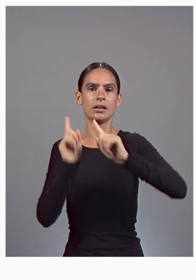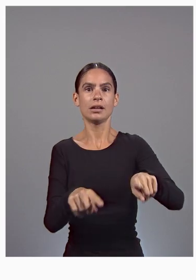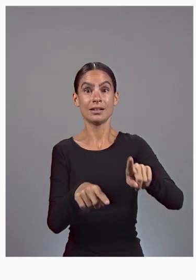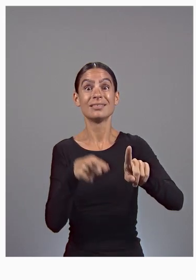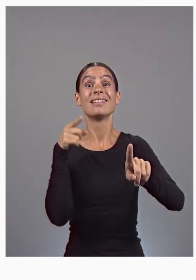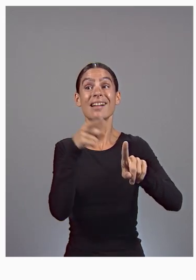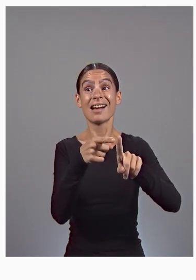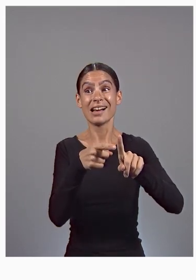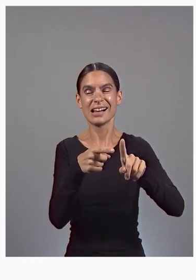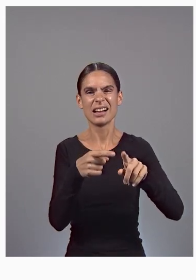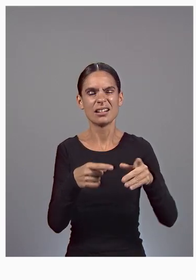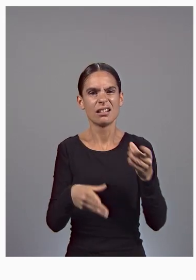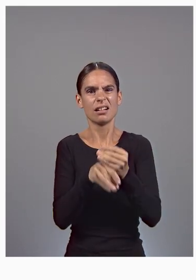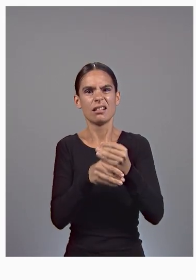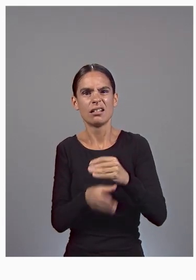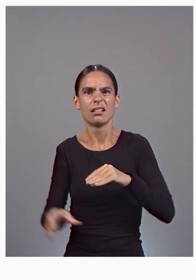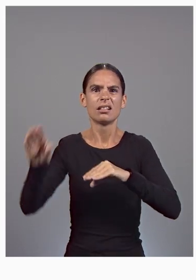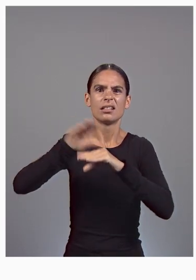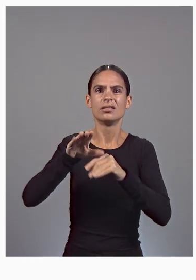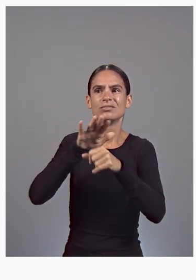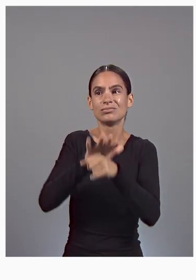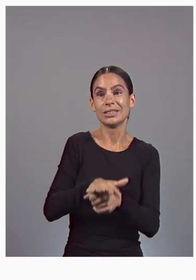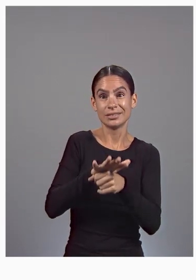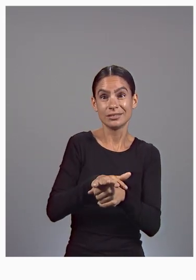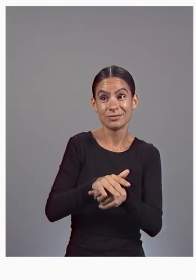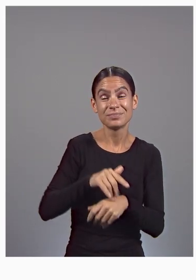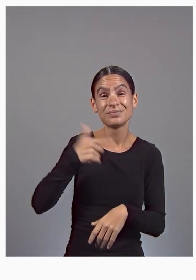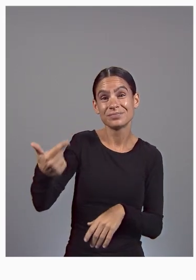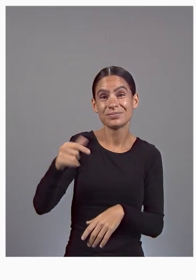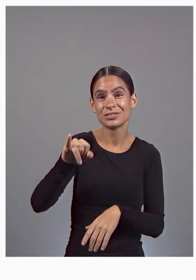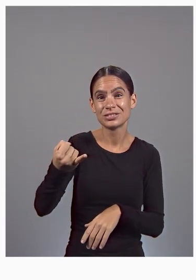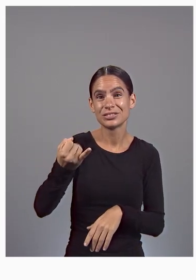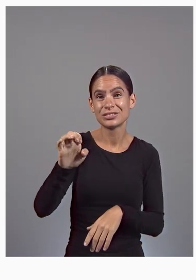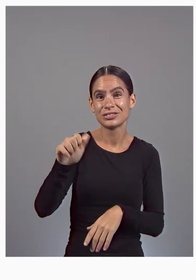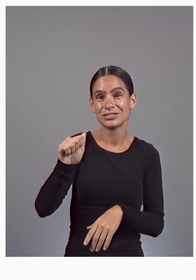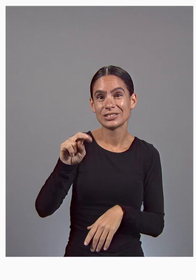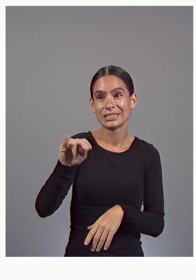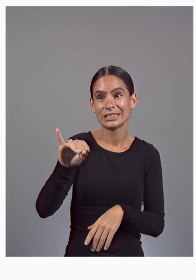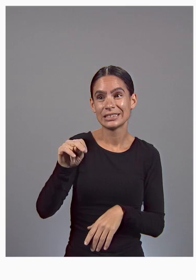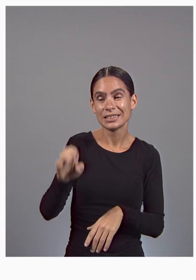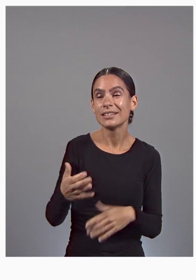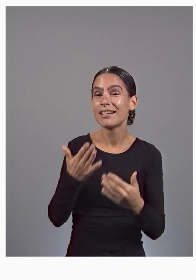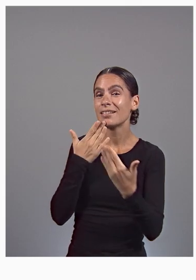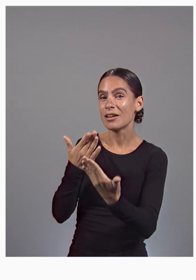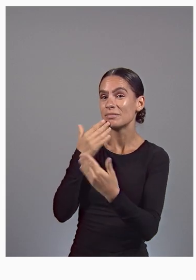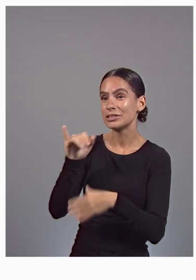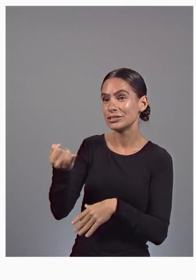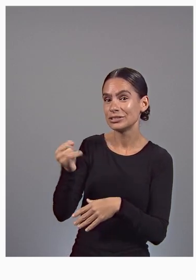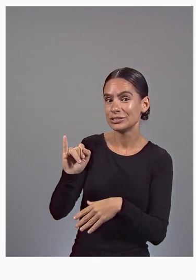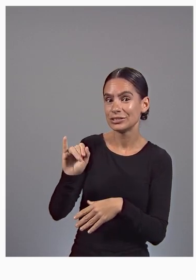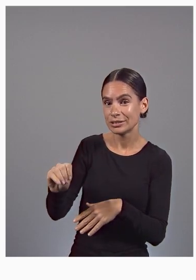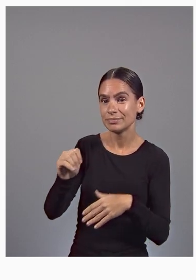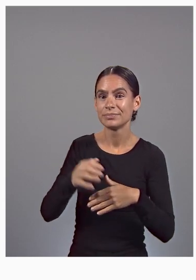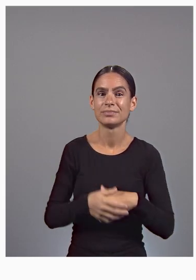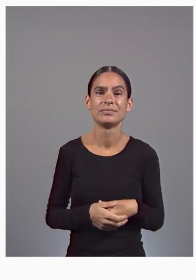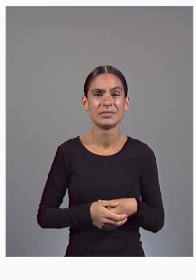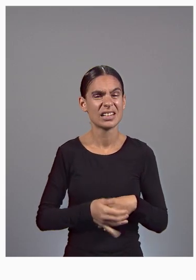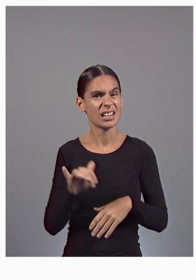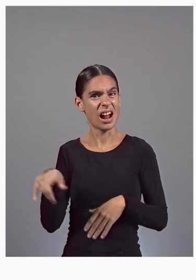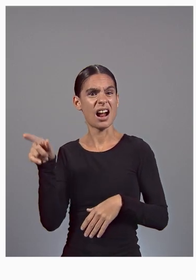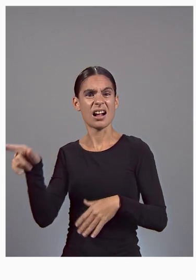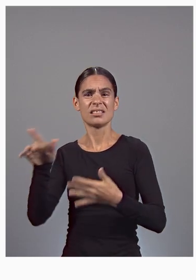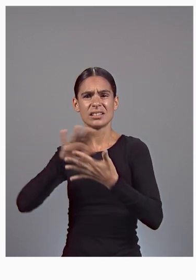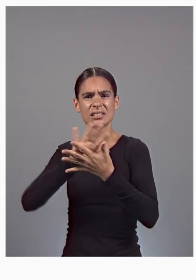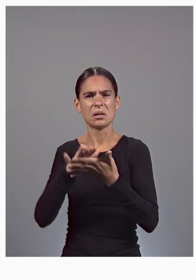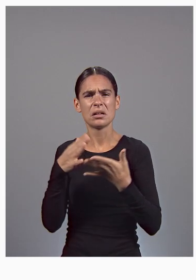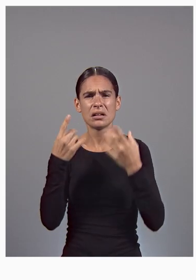Jeanine. Thanks, Jim. This upfront design thoughtfulness is just so important.